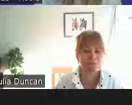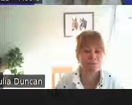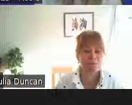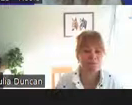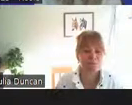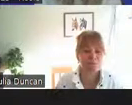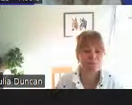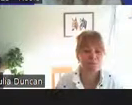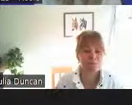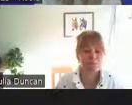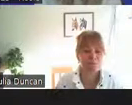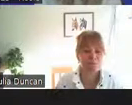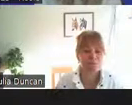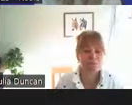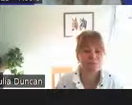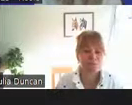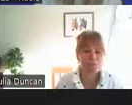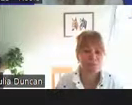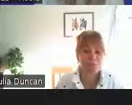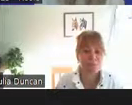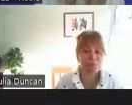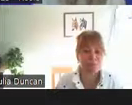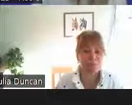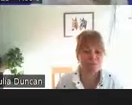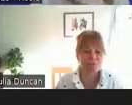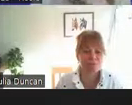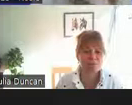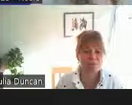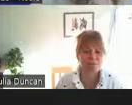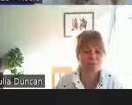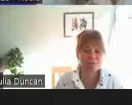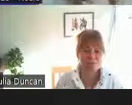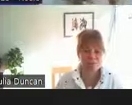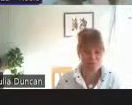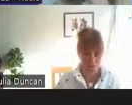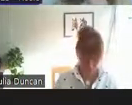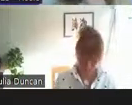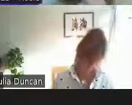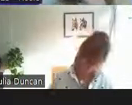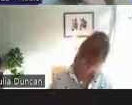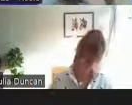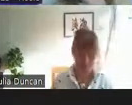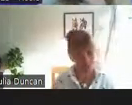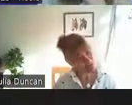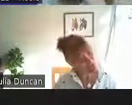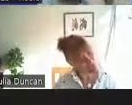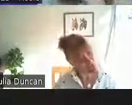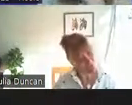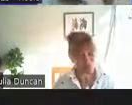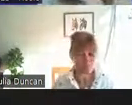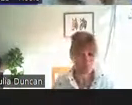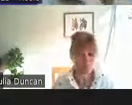Yeah, well, we have four options here. Is it spring? Is it summer? Is it autumn? Or is it the